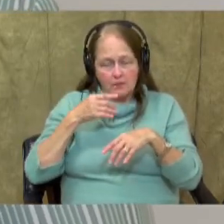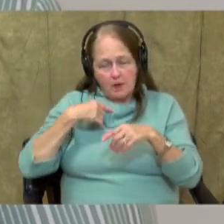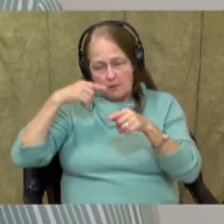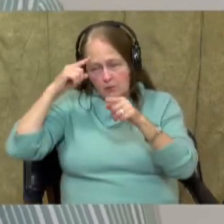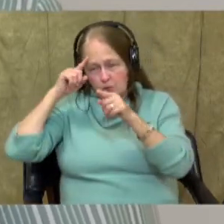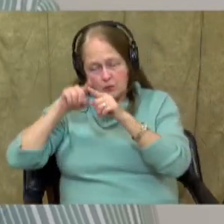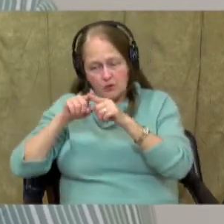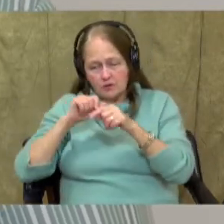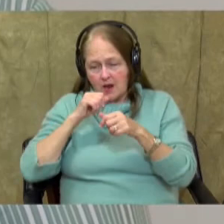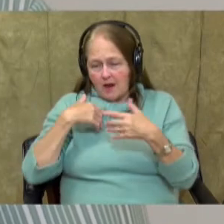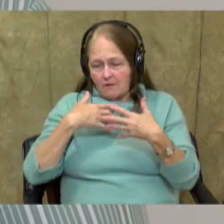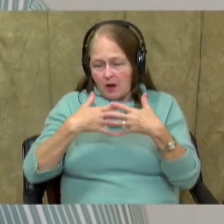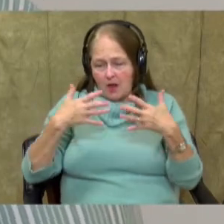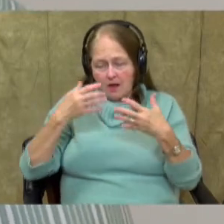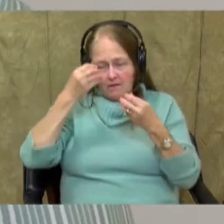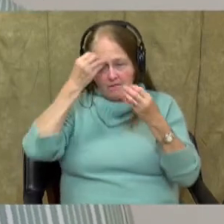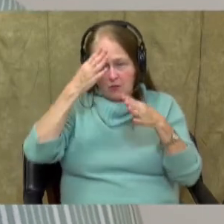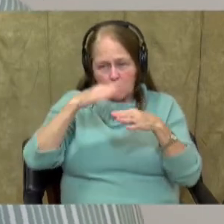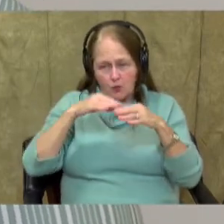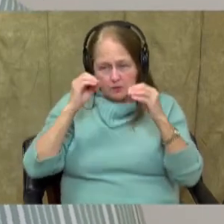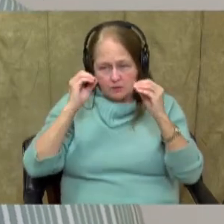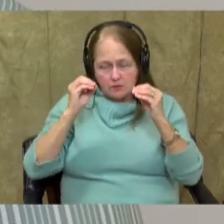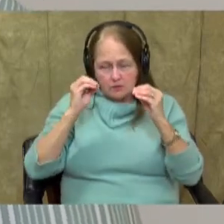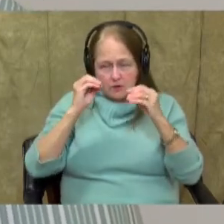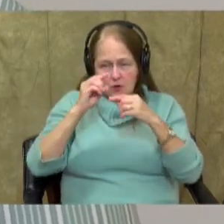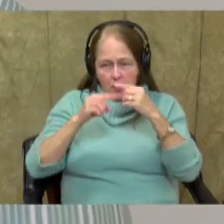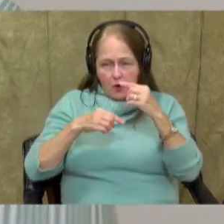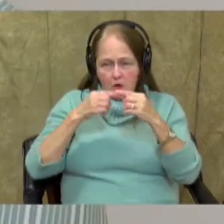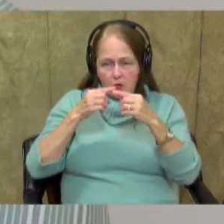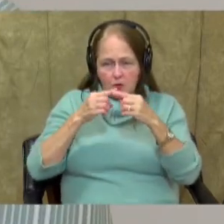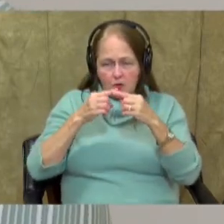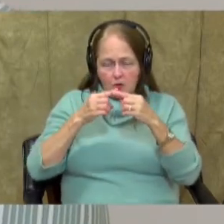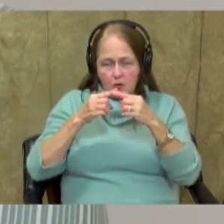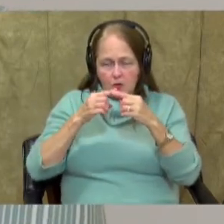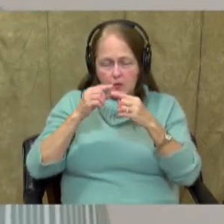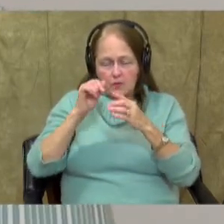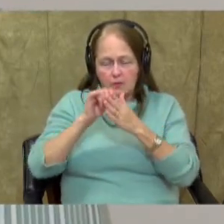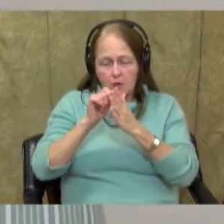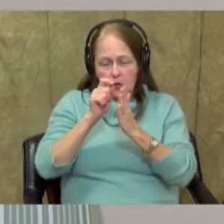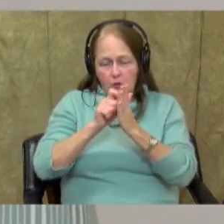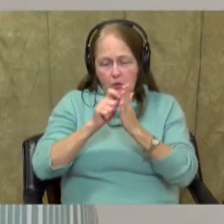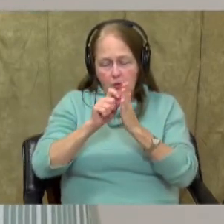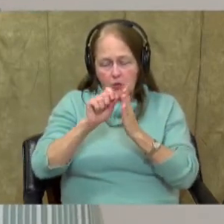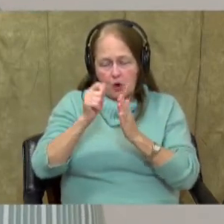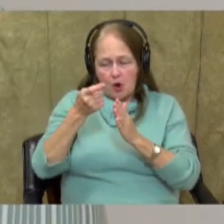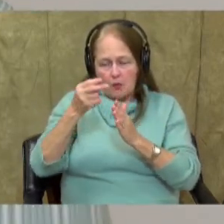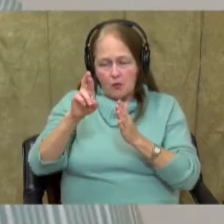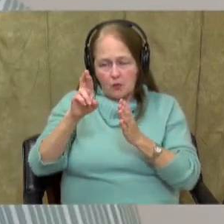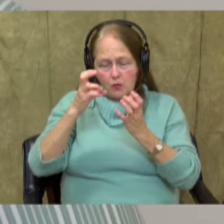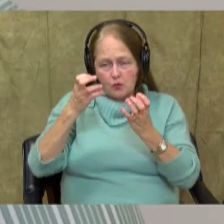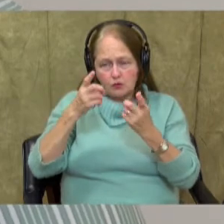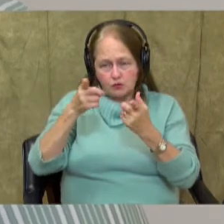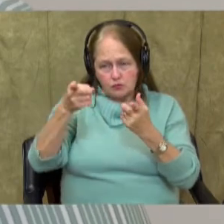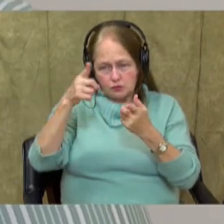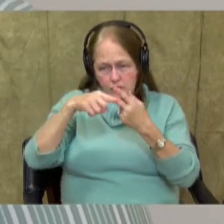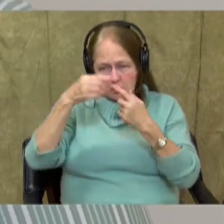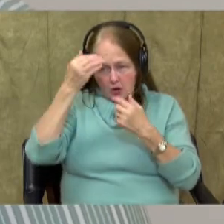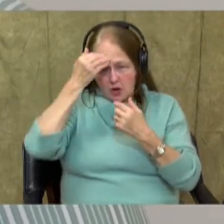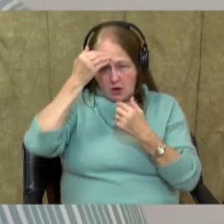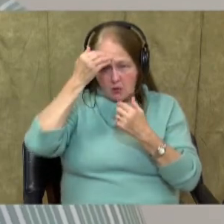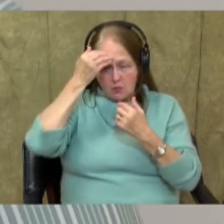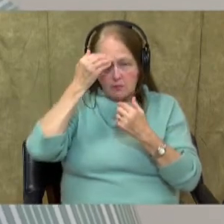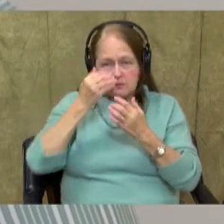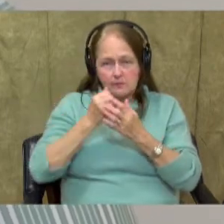the information about teaching. So it's all about in what the author would want you to know.